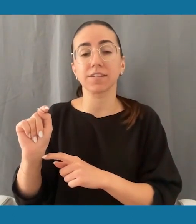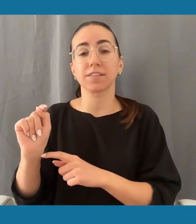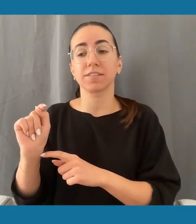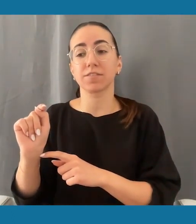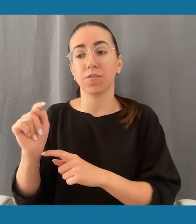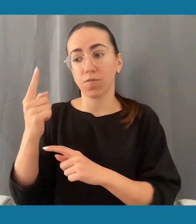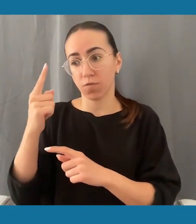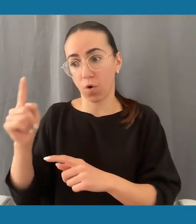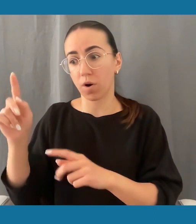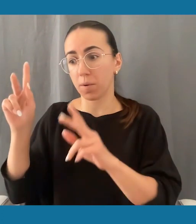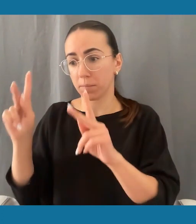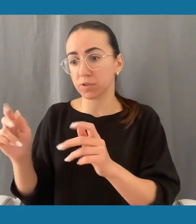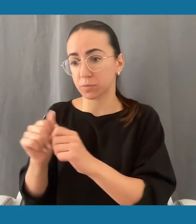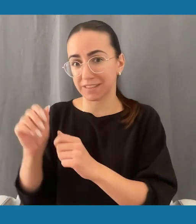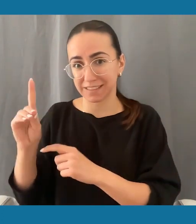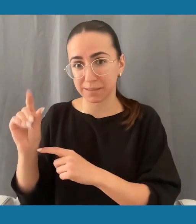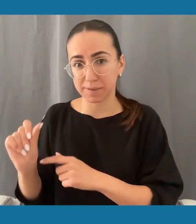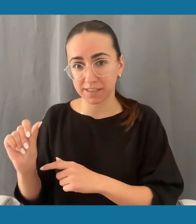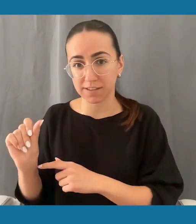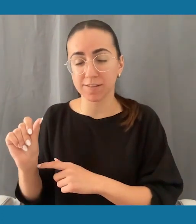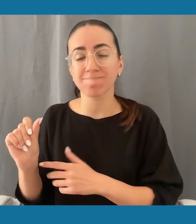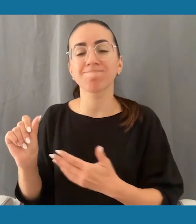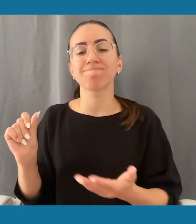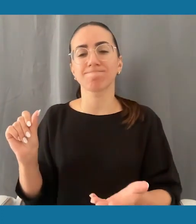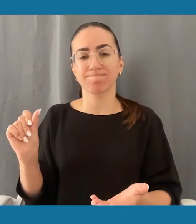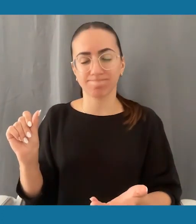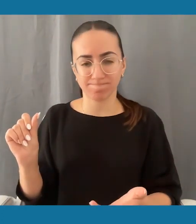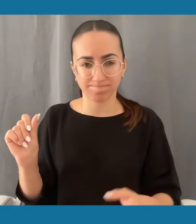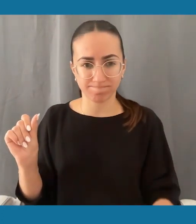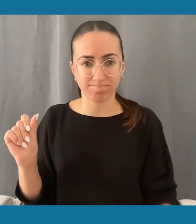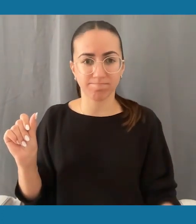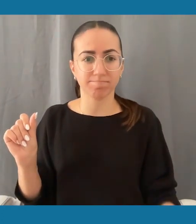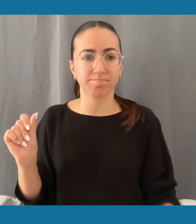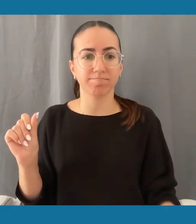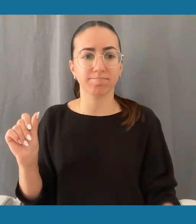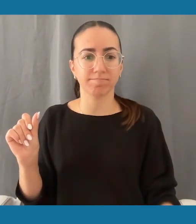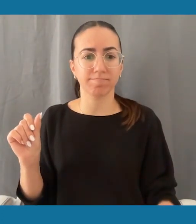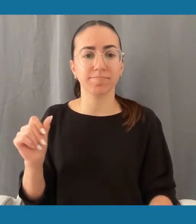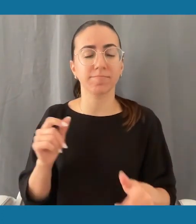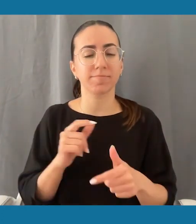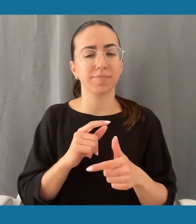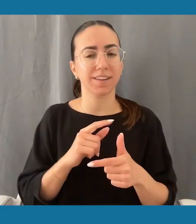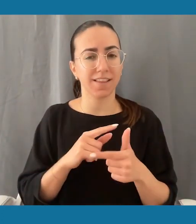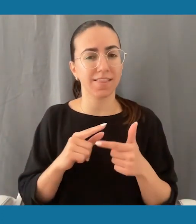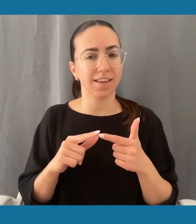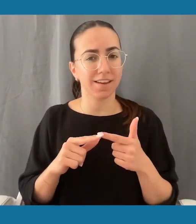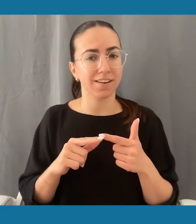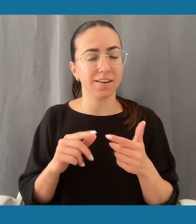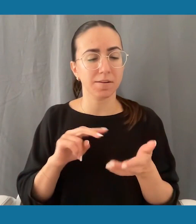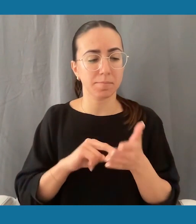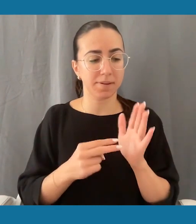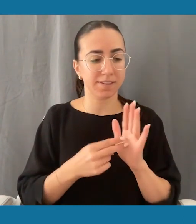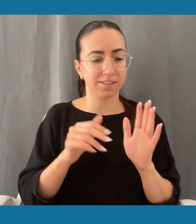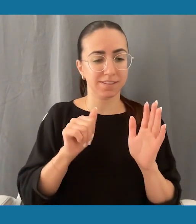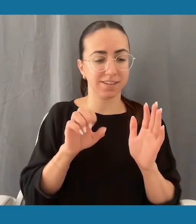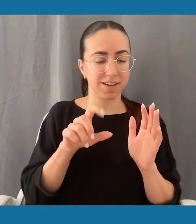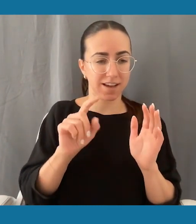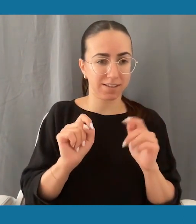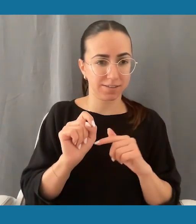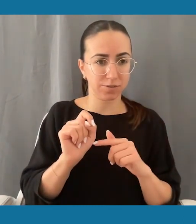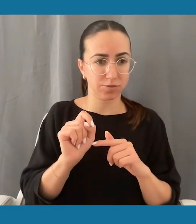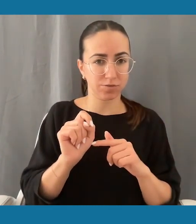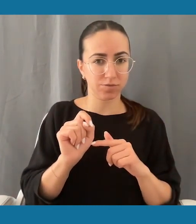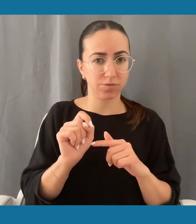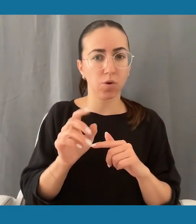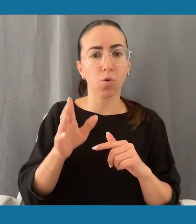for a person with special needs, the great likelihood is that the assets in the more